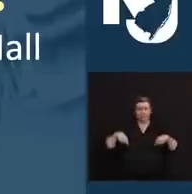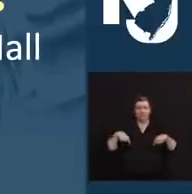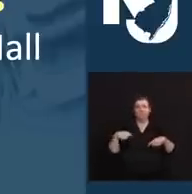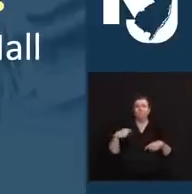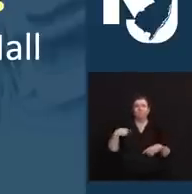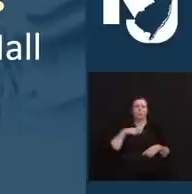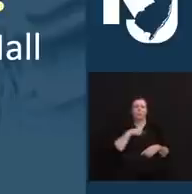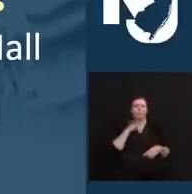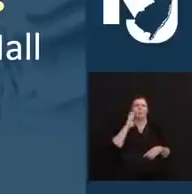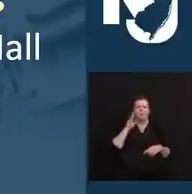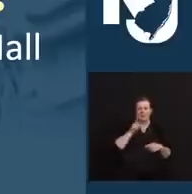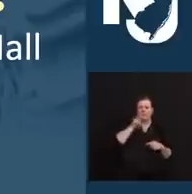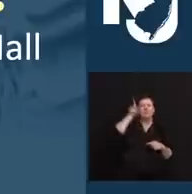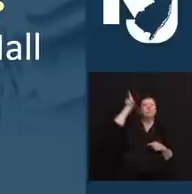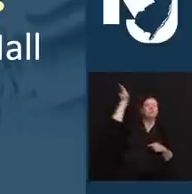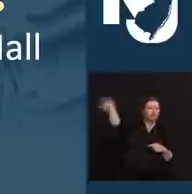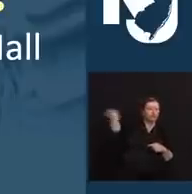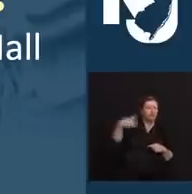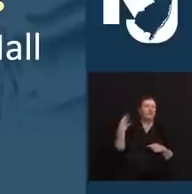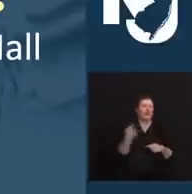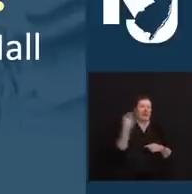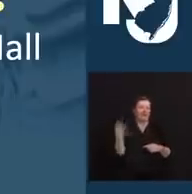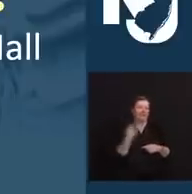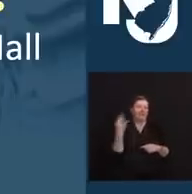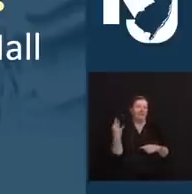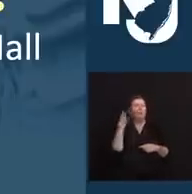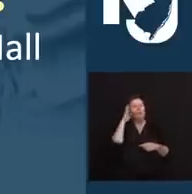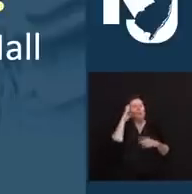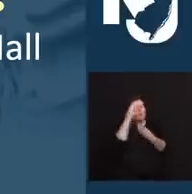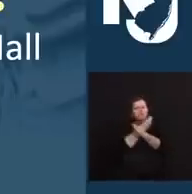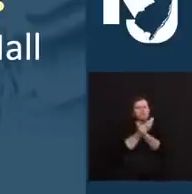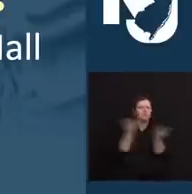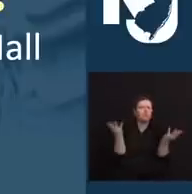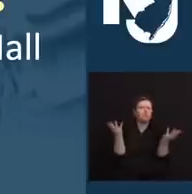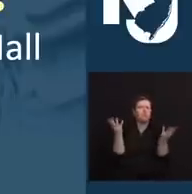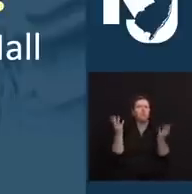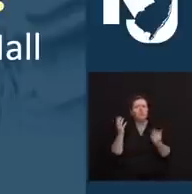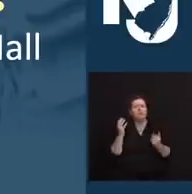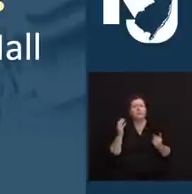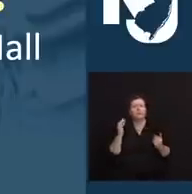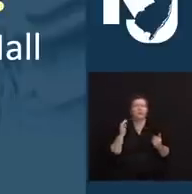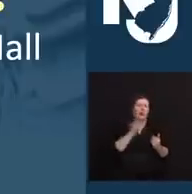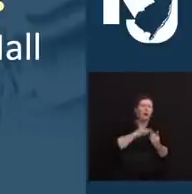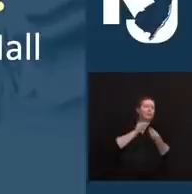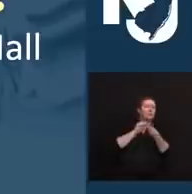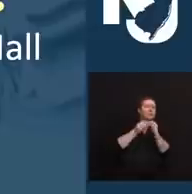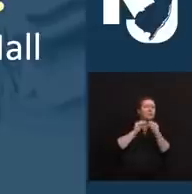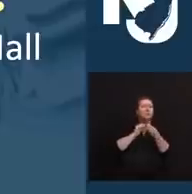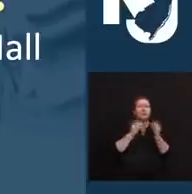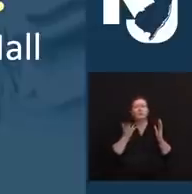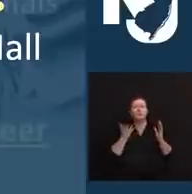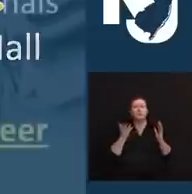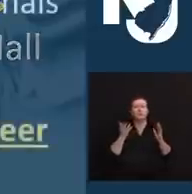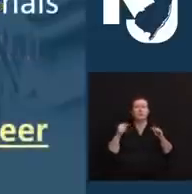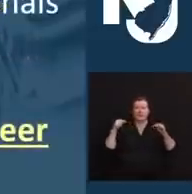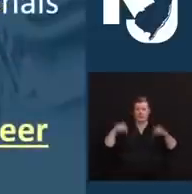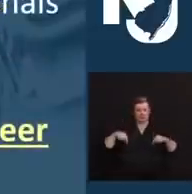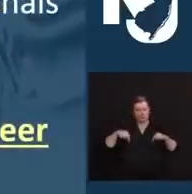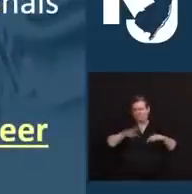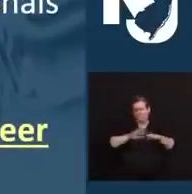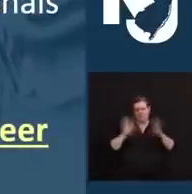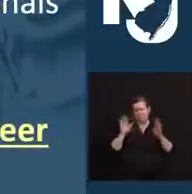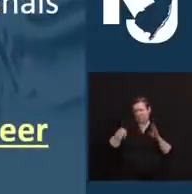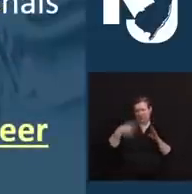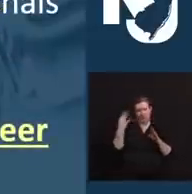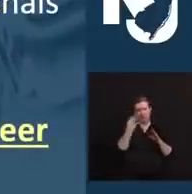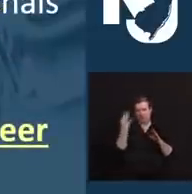daily numbers to you virtually or at one of those stops. One final note on